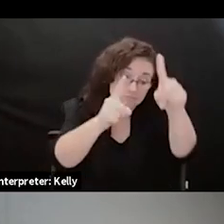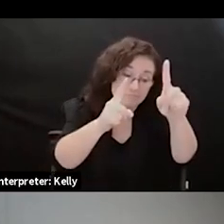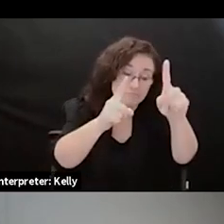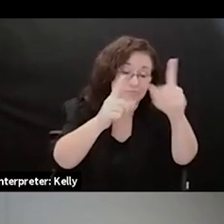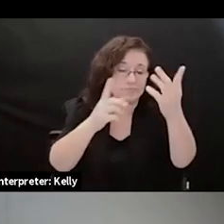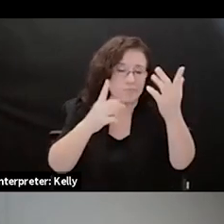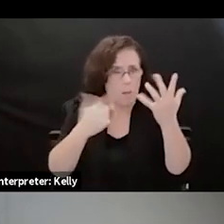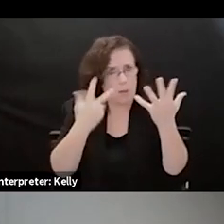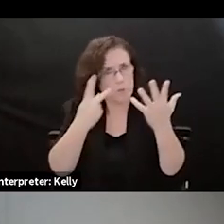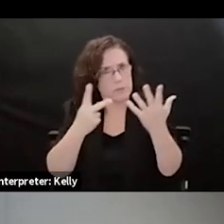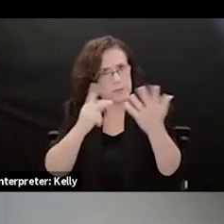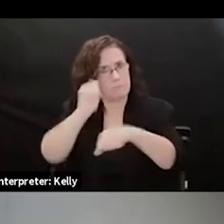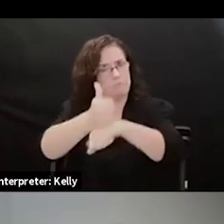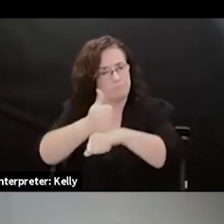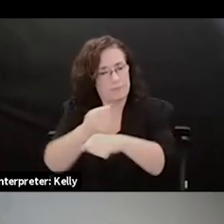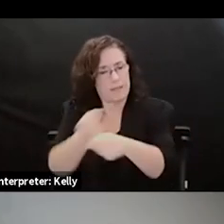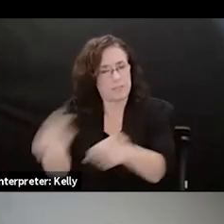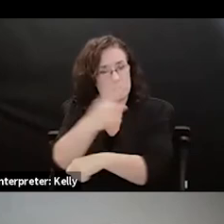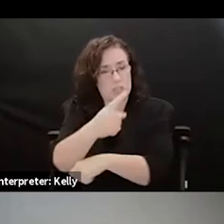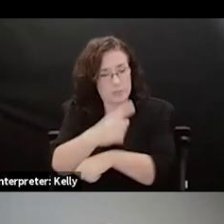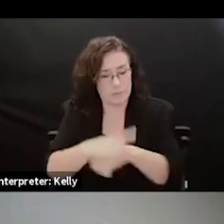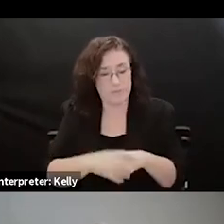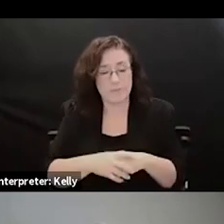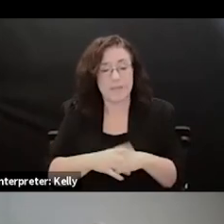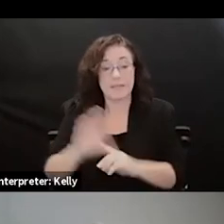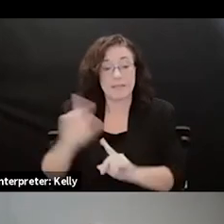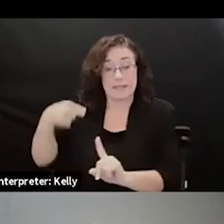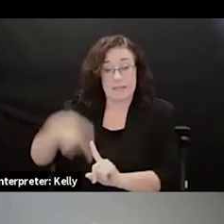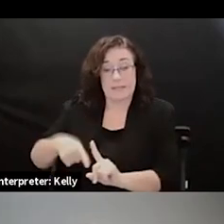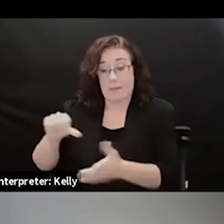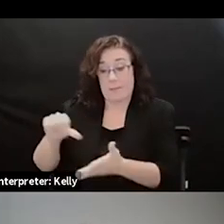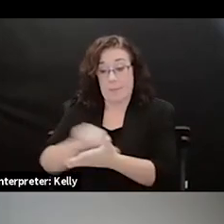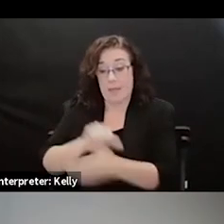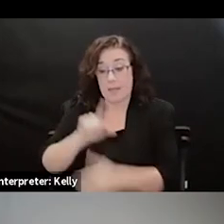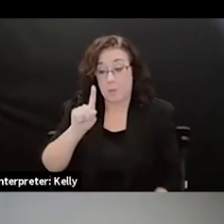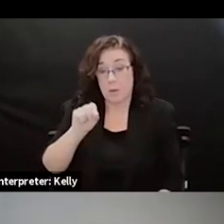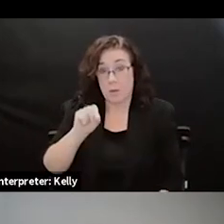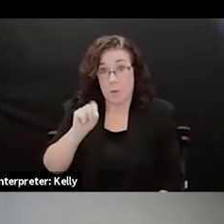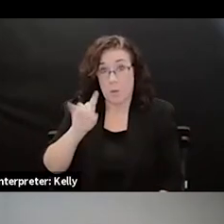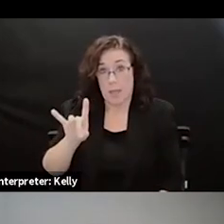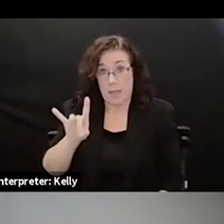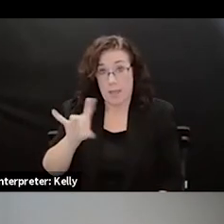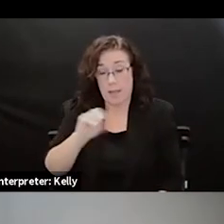next year and specifically page 108 and 109